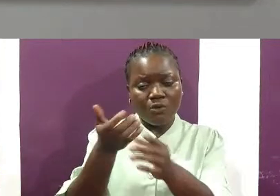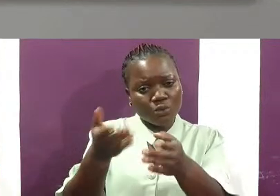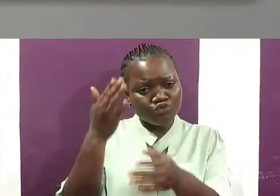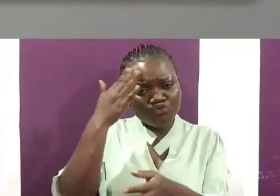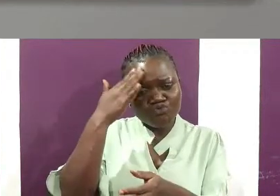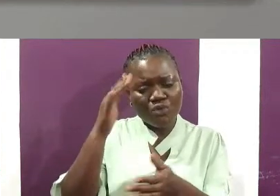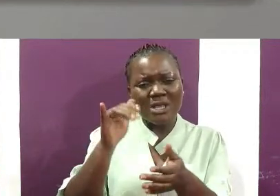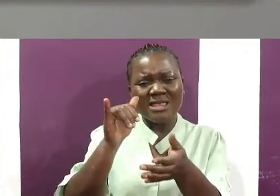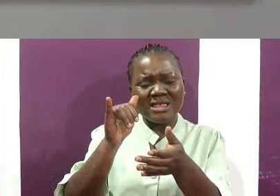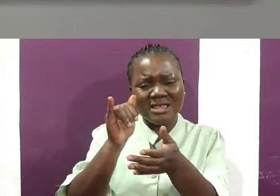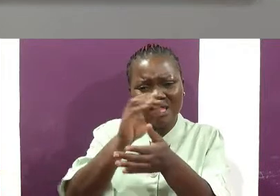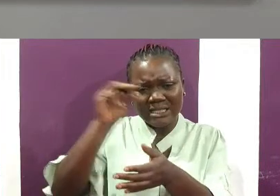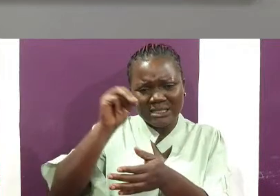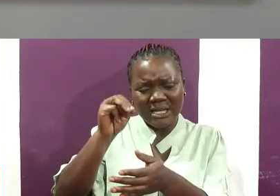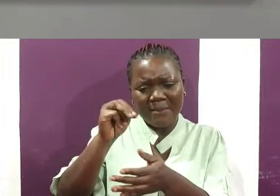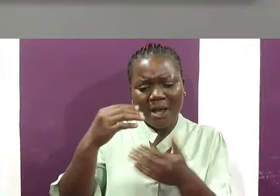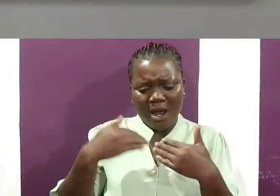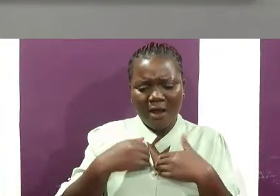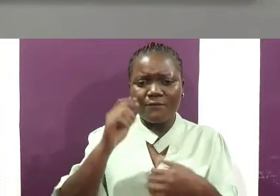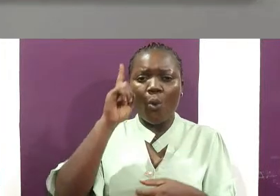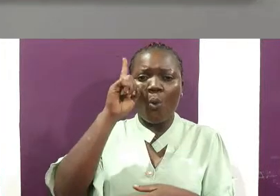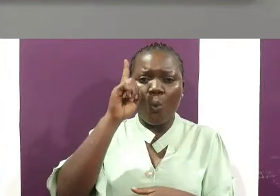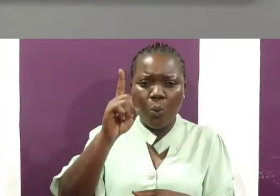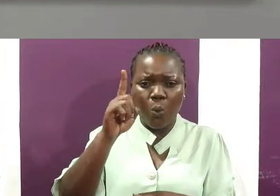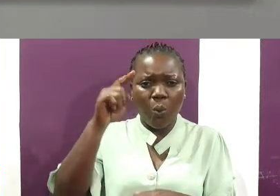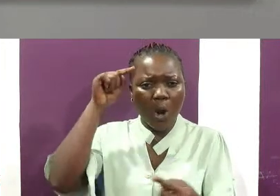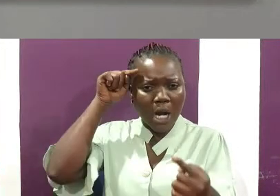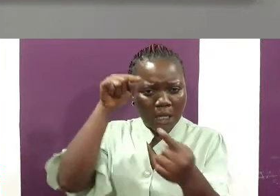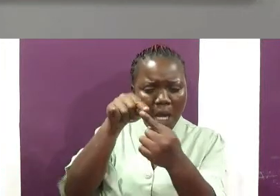They were committed to the word and to worship.